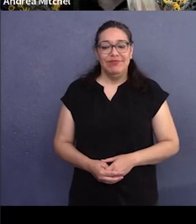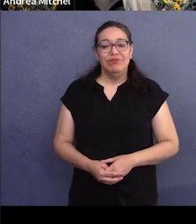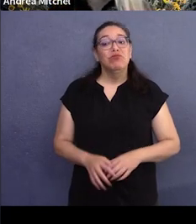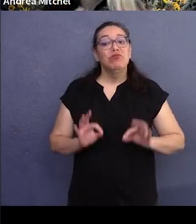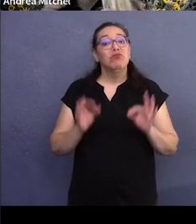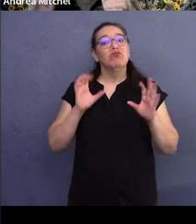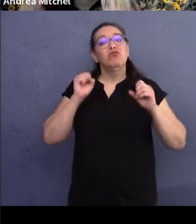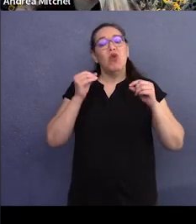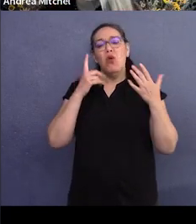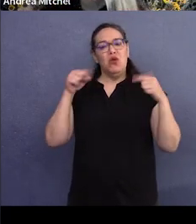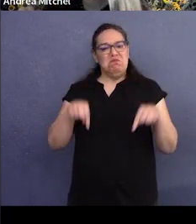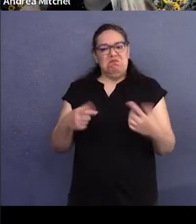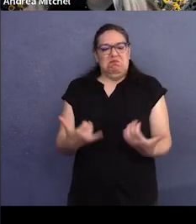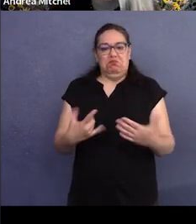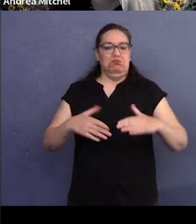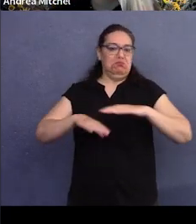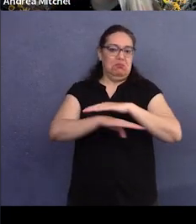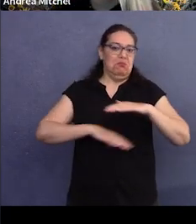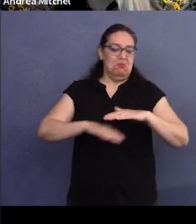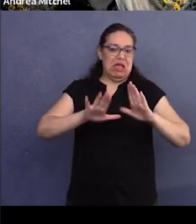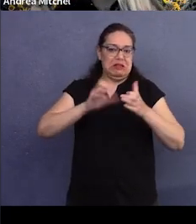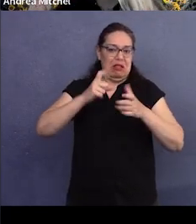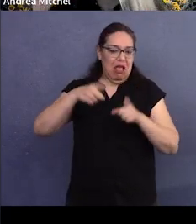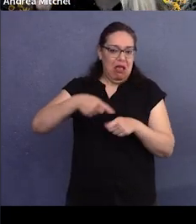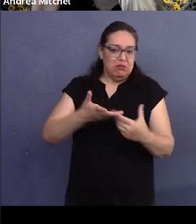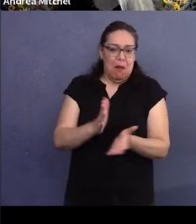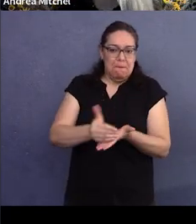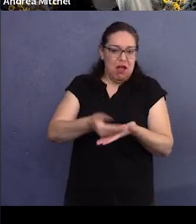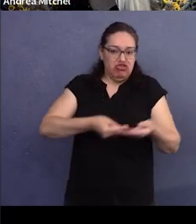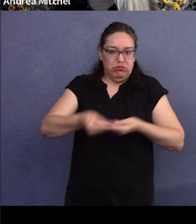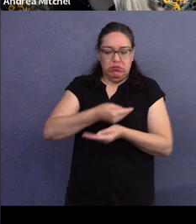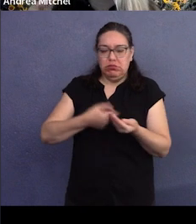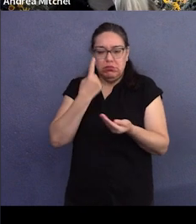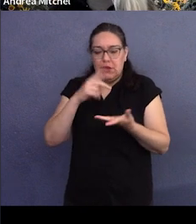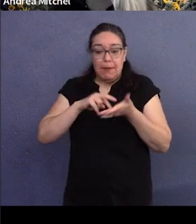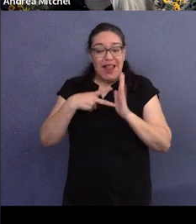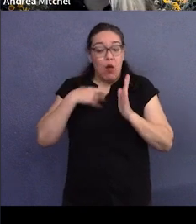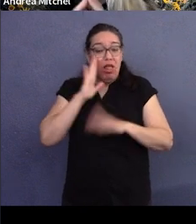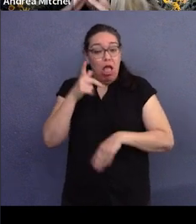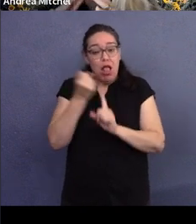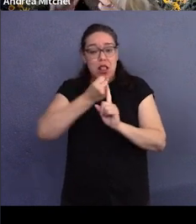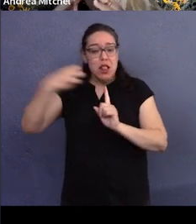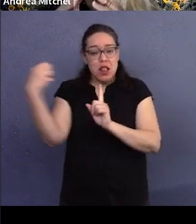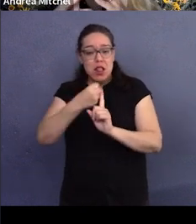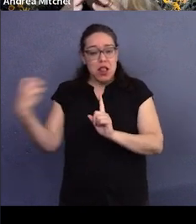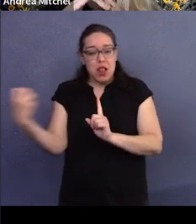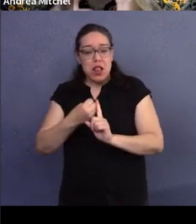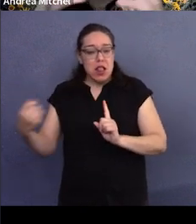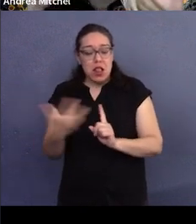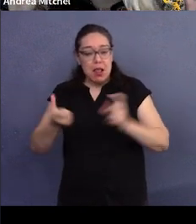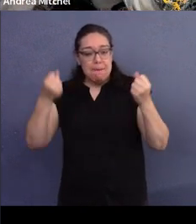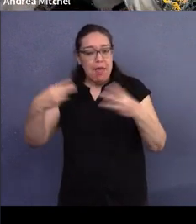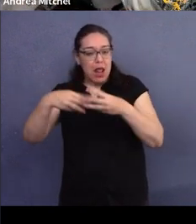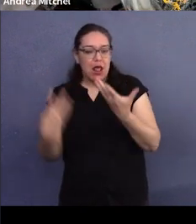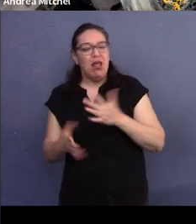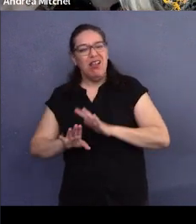So this is a basic budgeting class. So I'm not going to go into all the details on a lot of things. This is going to kind of give